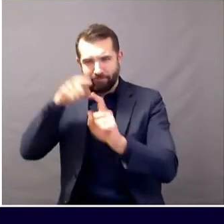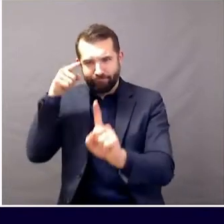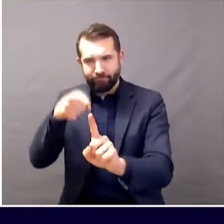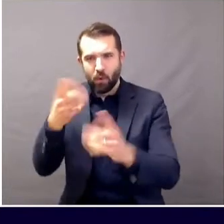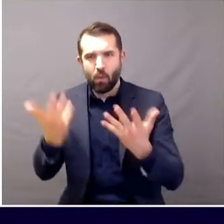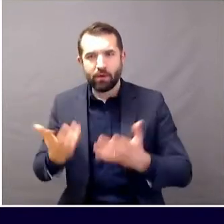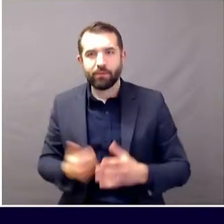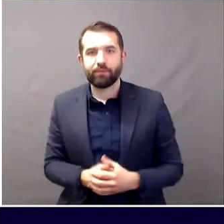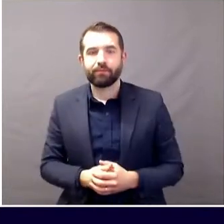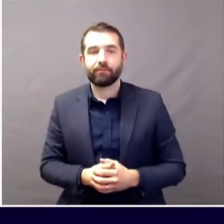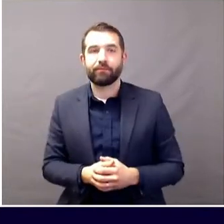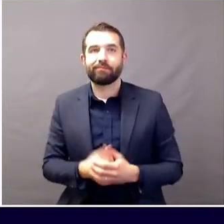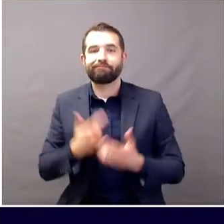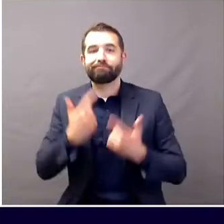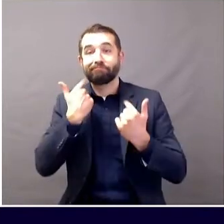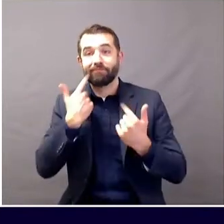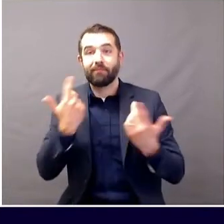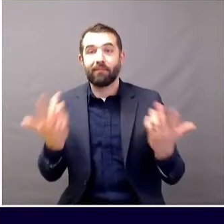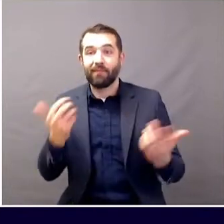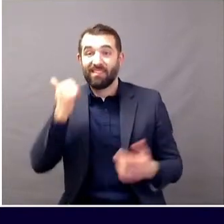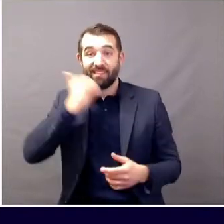single day. And here's what I tell her.